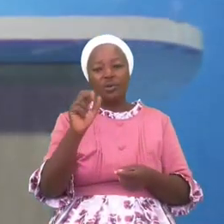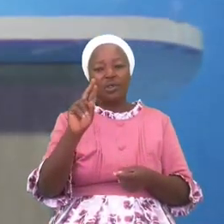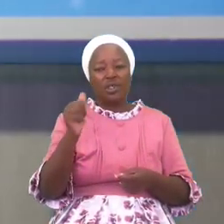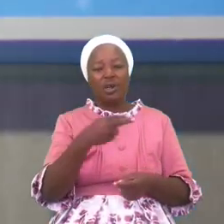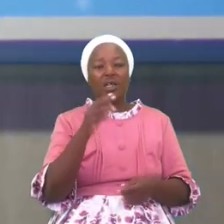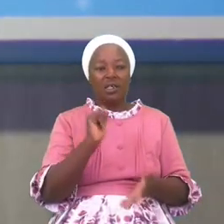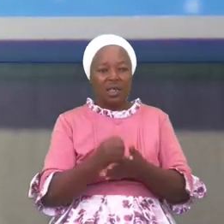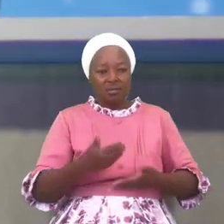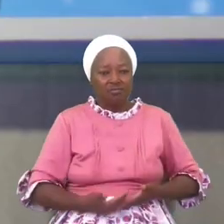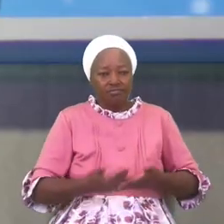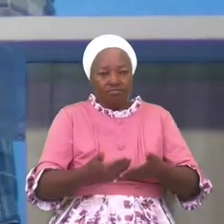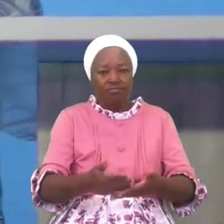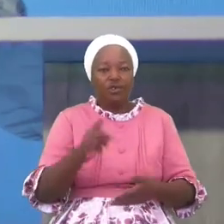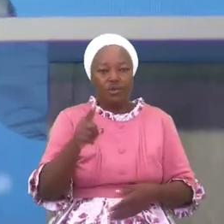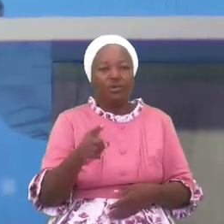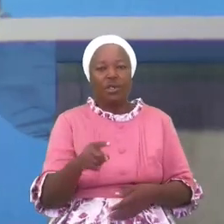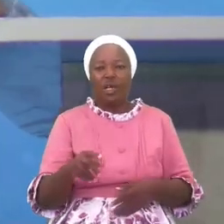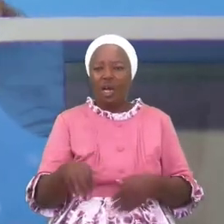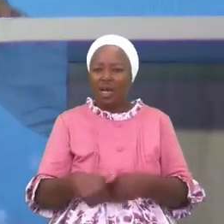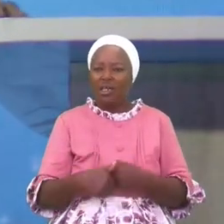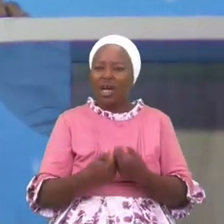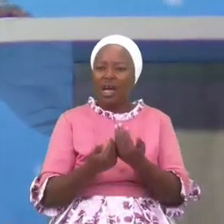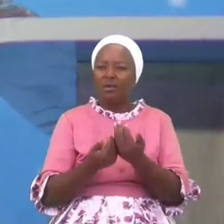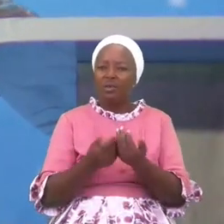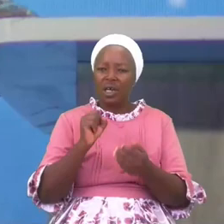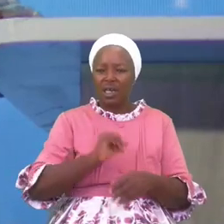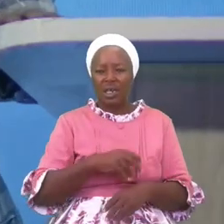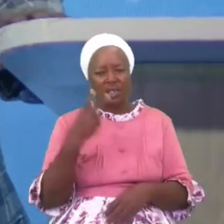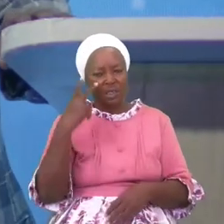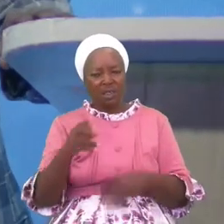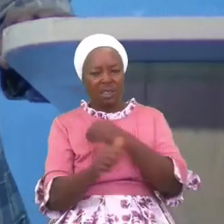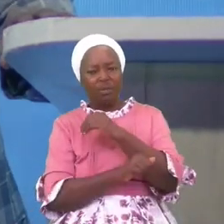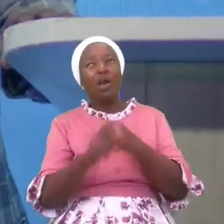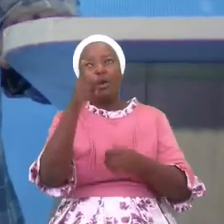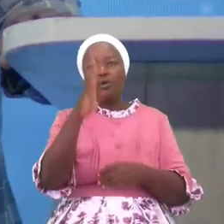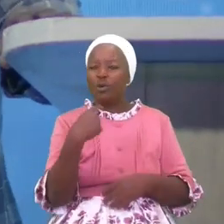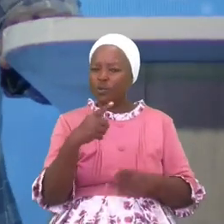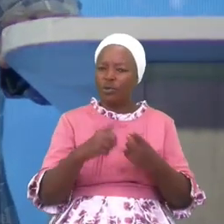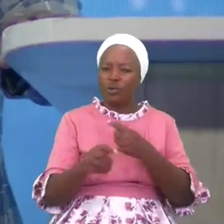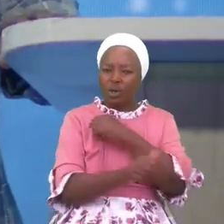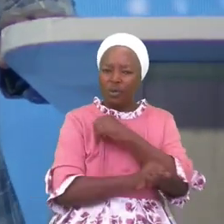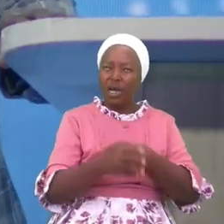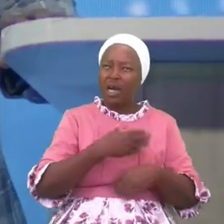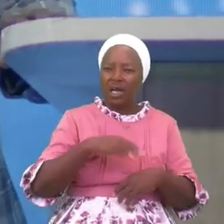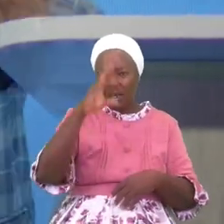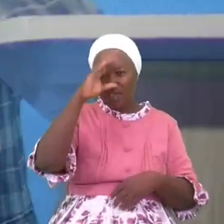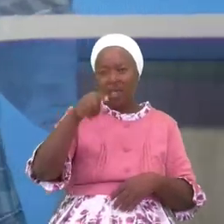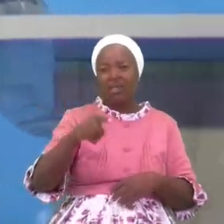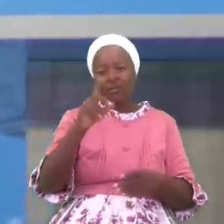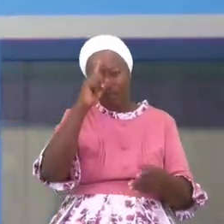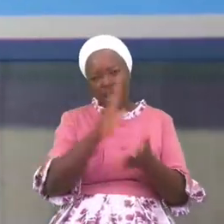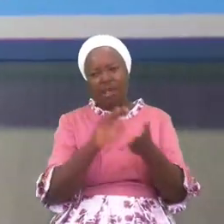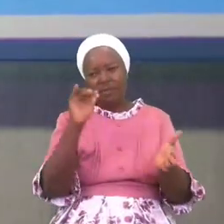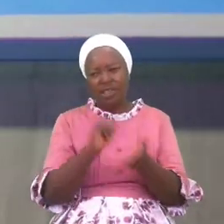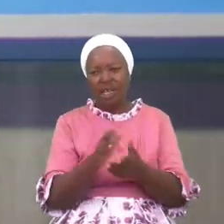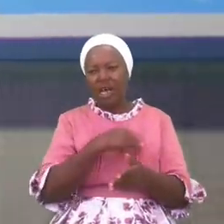to Abraham, and he believed that, and it was counted to him for righteousness.